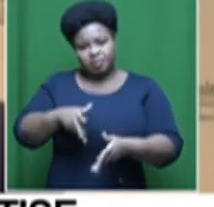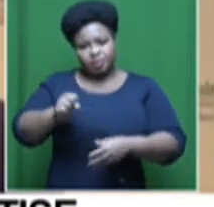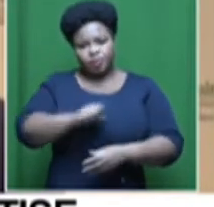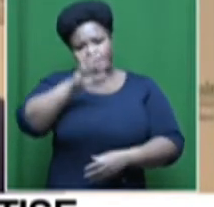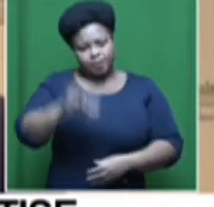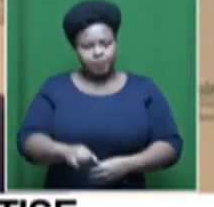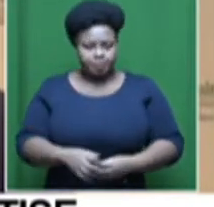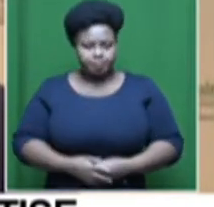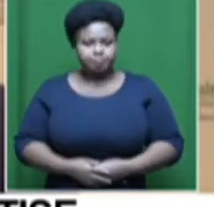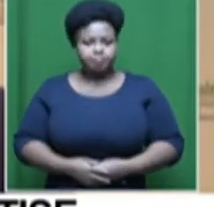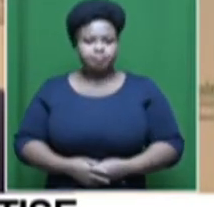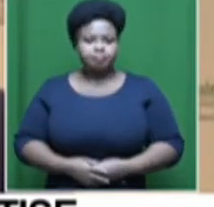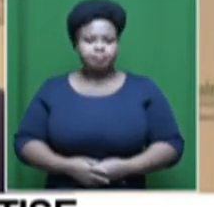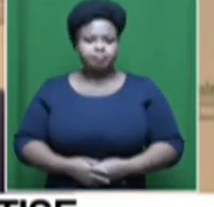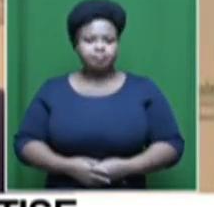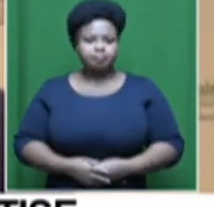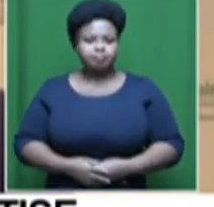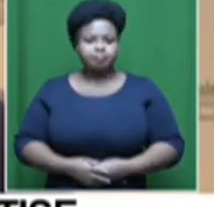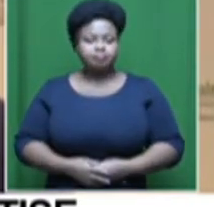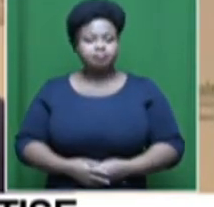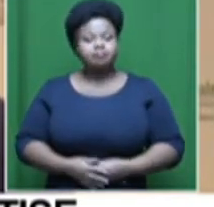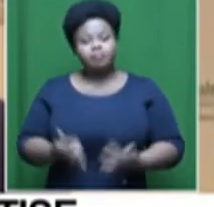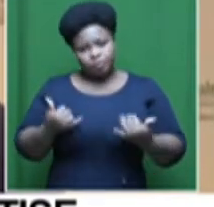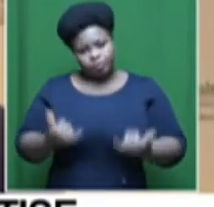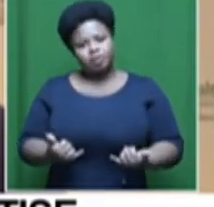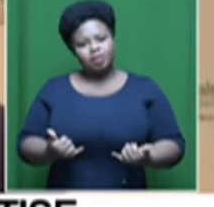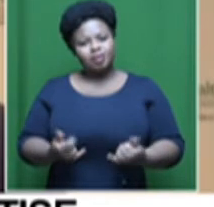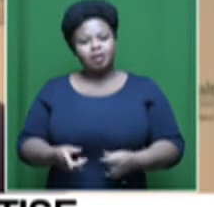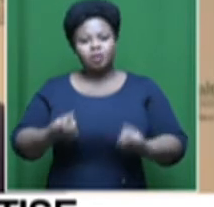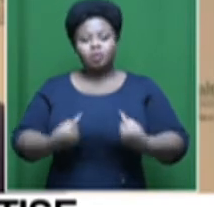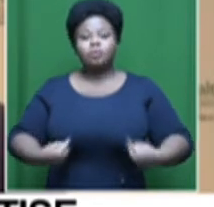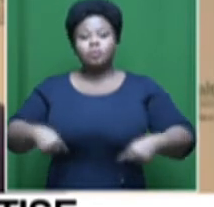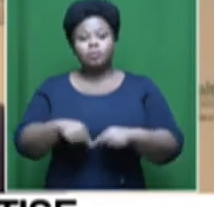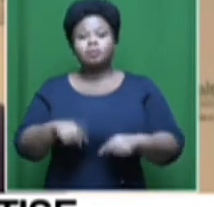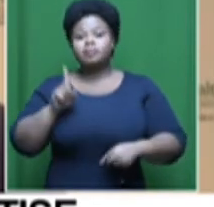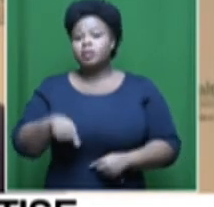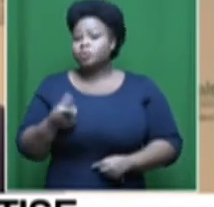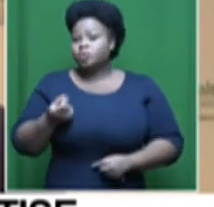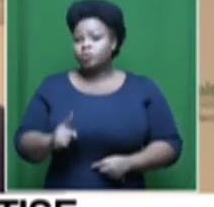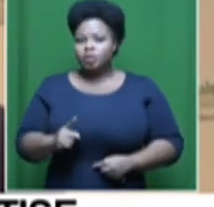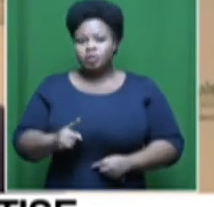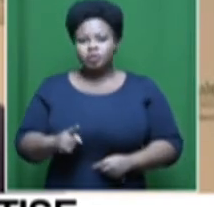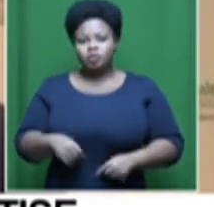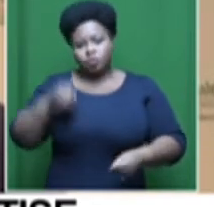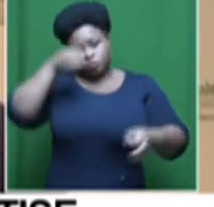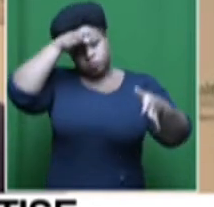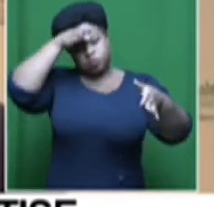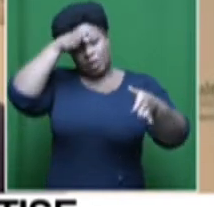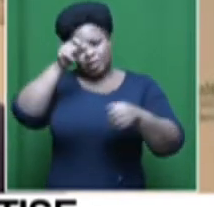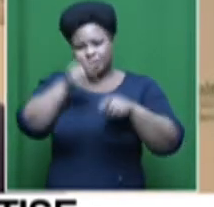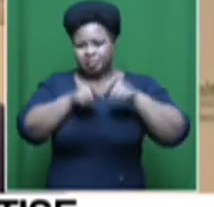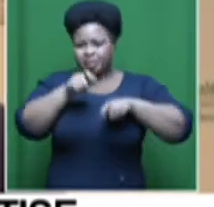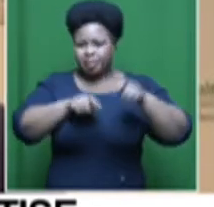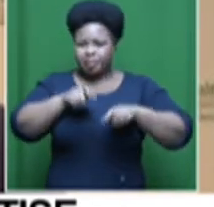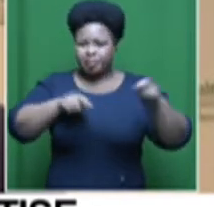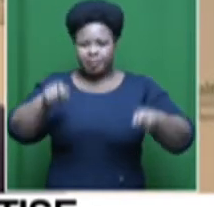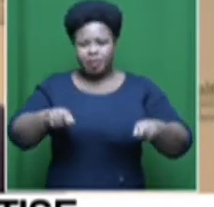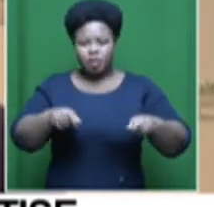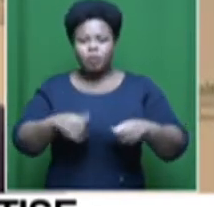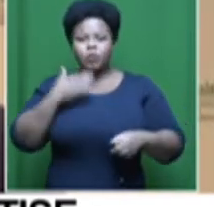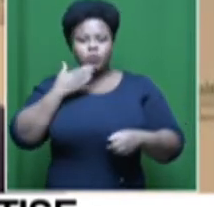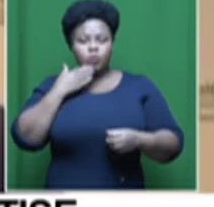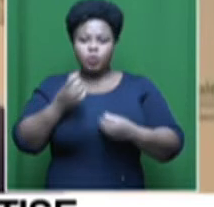case, therefore, we have tonight a team of our experts who have actually been briefing us